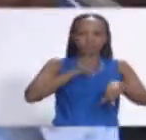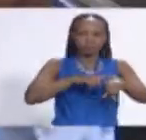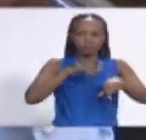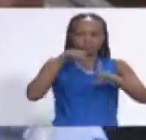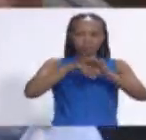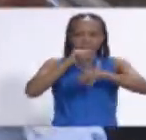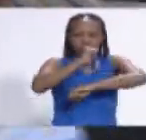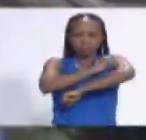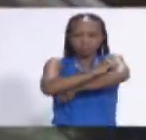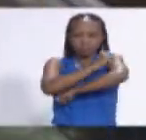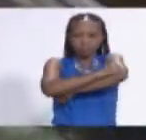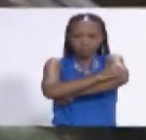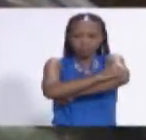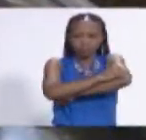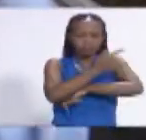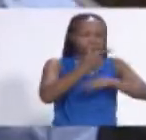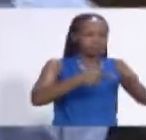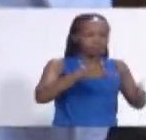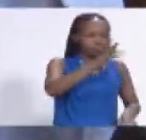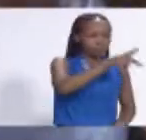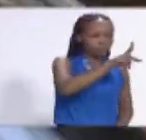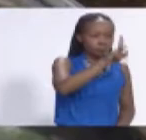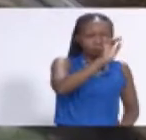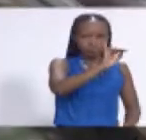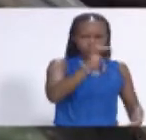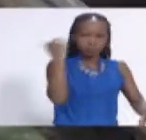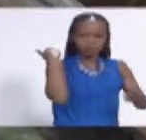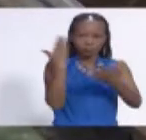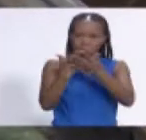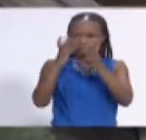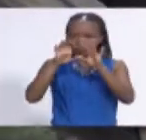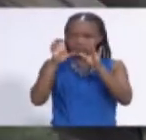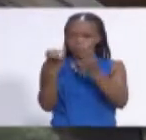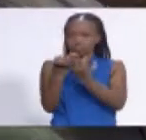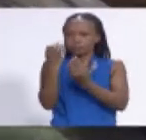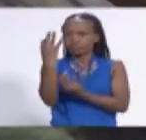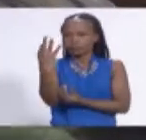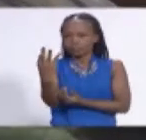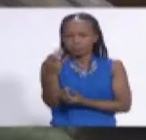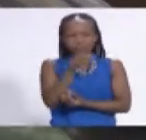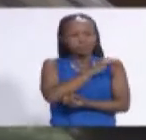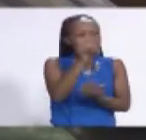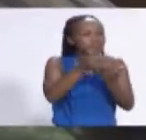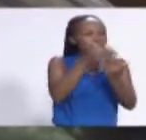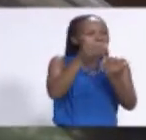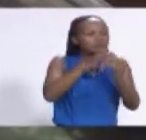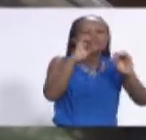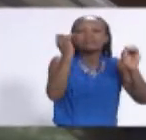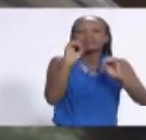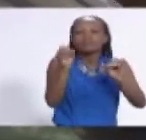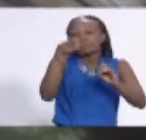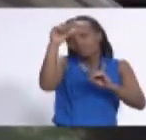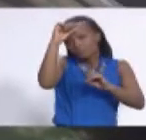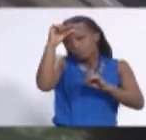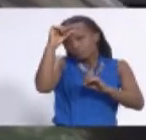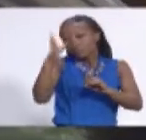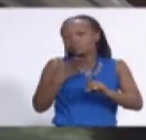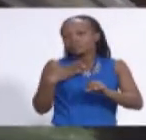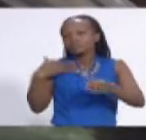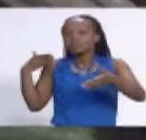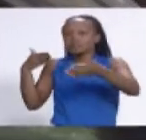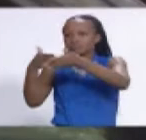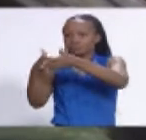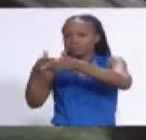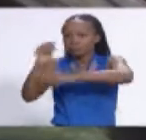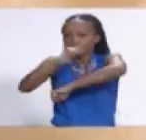schools. From PP1 up to around class 3, wenye hawajui kujichunga, so our for now, government need to stop